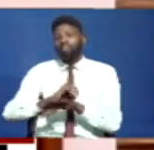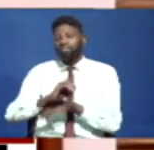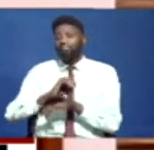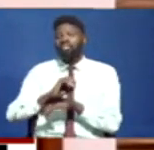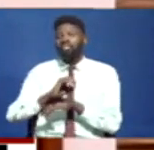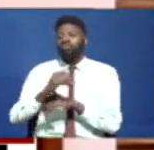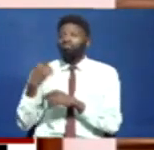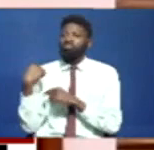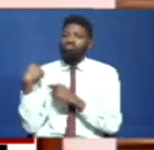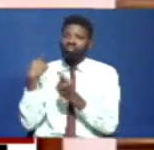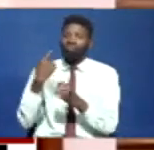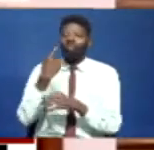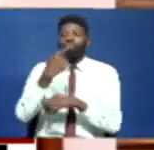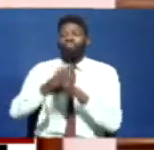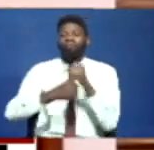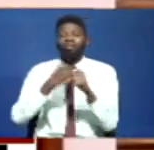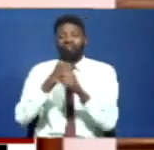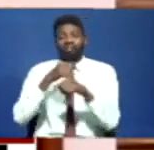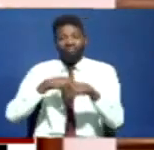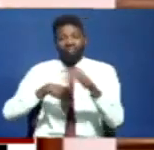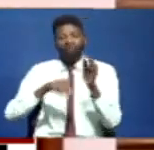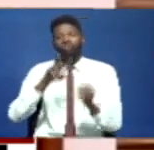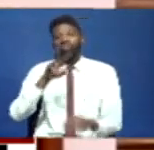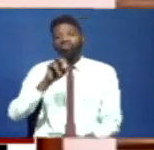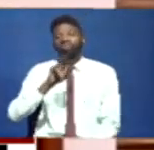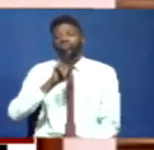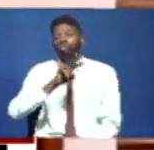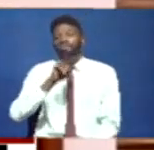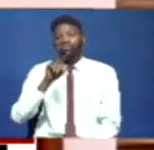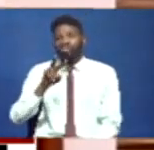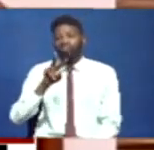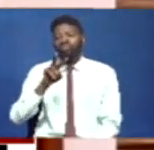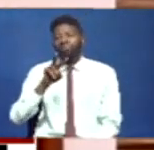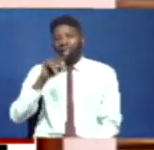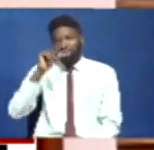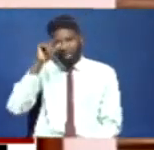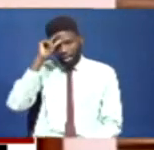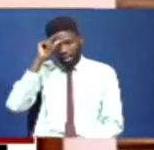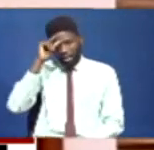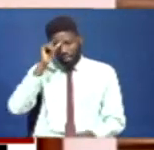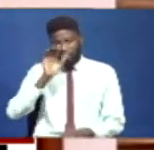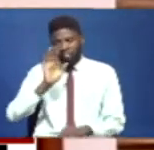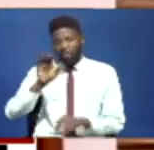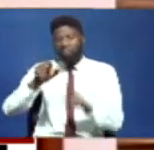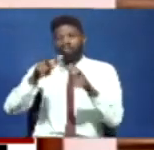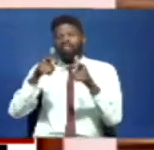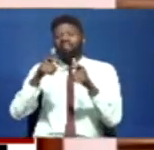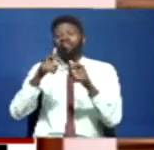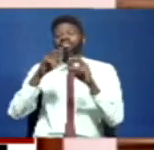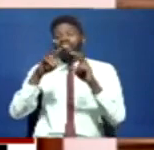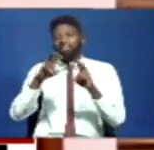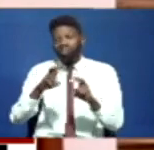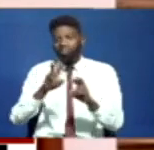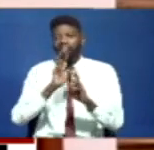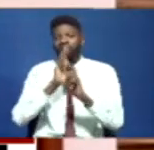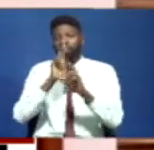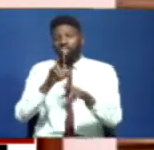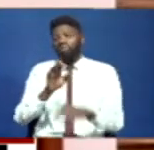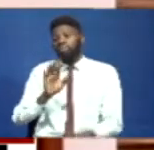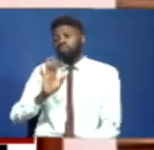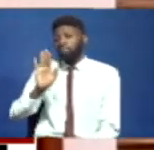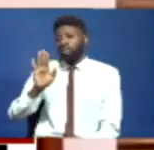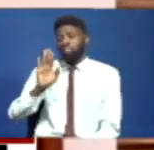2022 State of Media Survey report released by Media Council of Kenya, and this is great news to all of